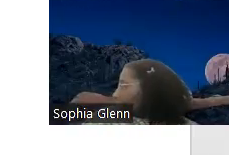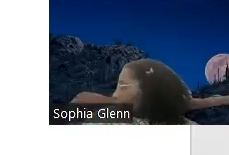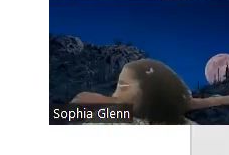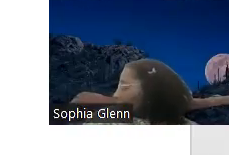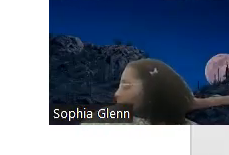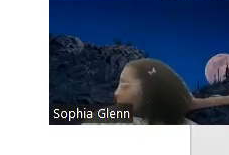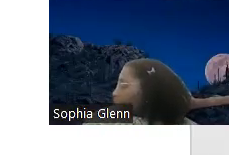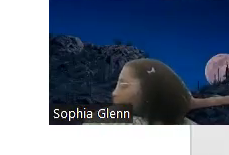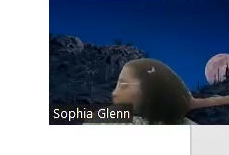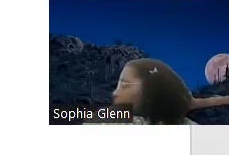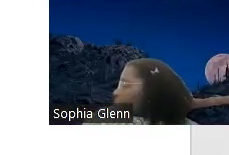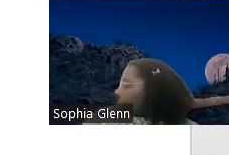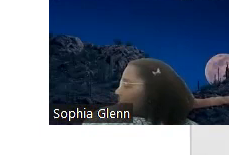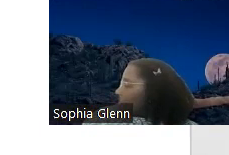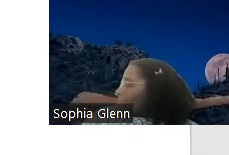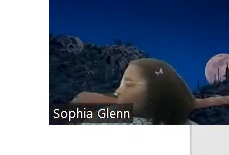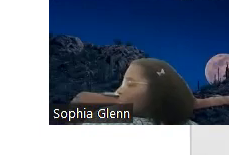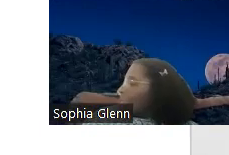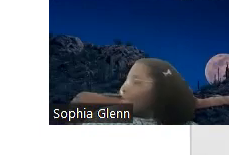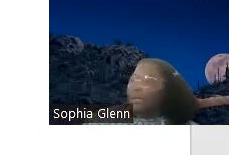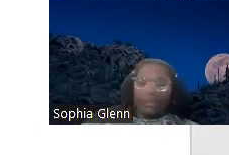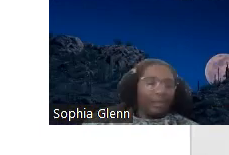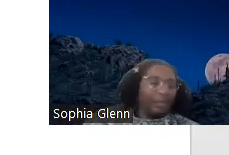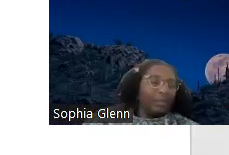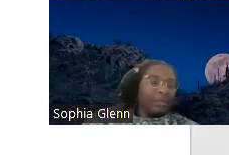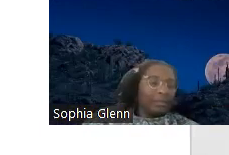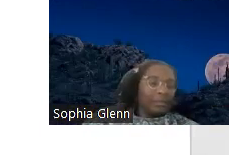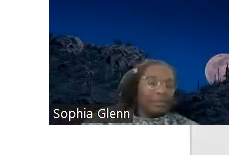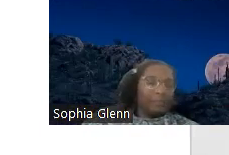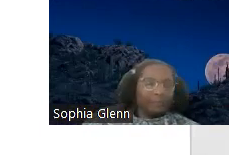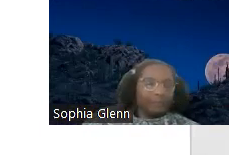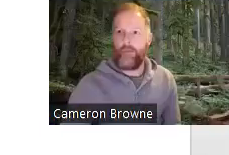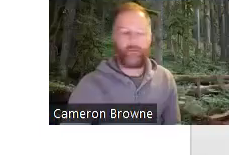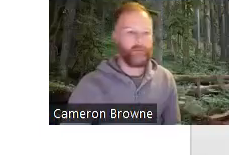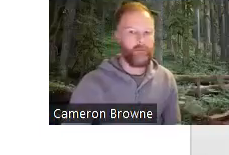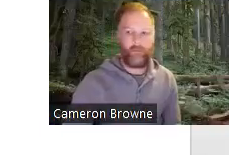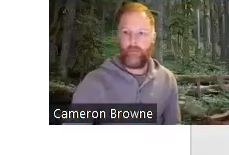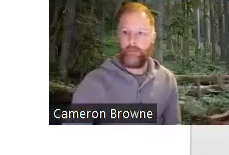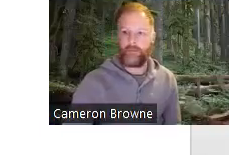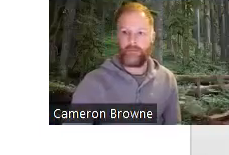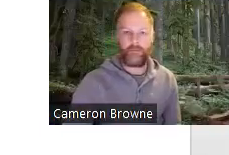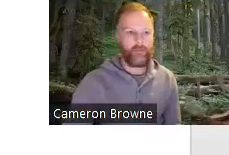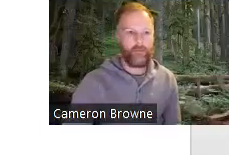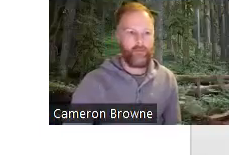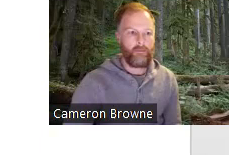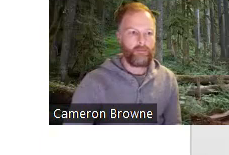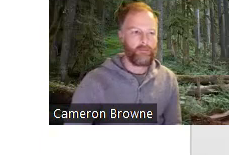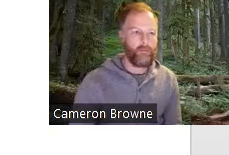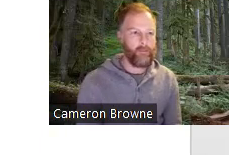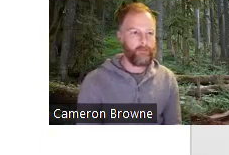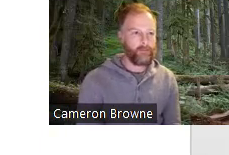Okay. Number two, when discussing quorum for the new board, there are three thresholds to consider.